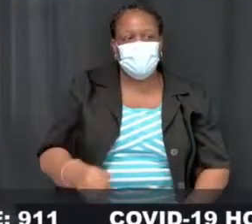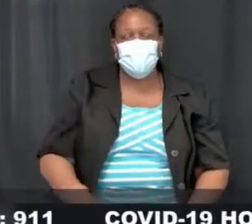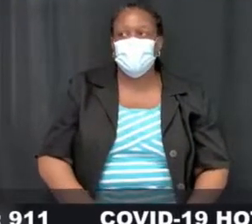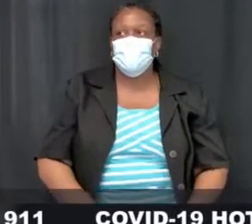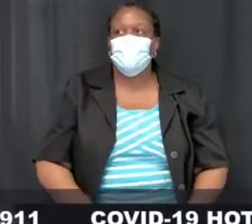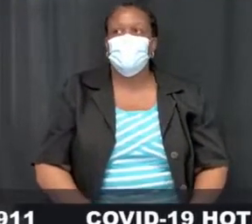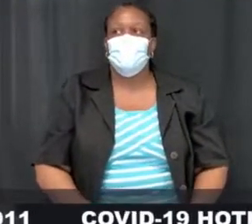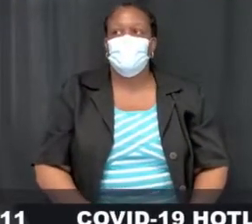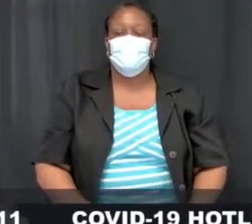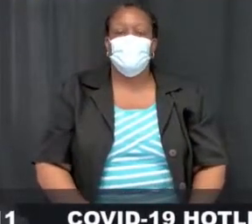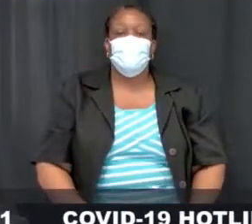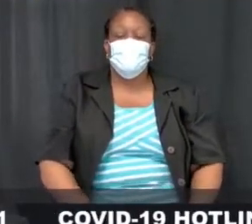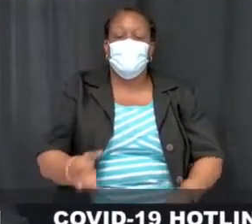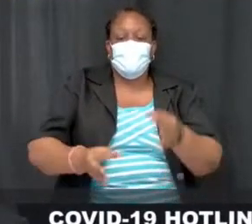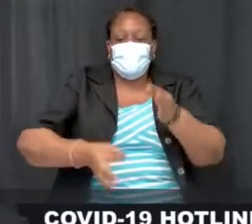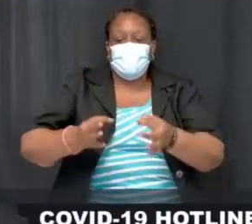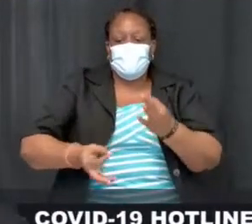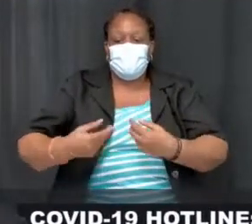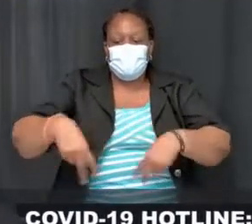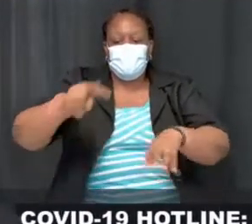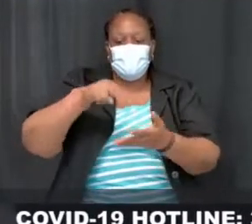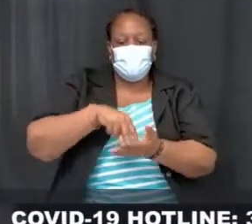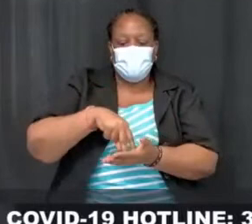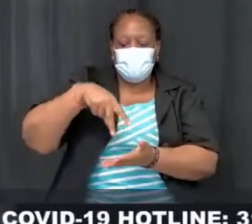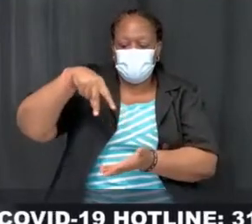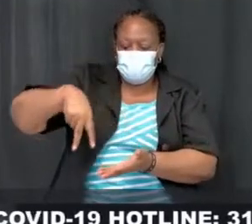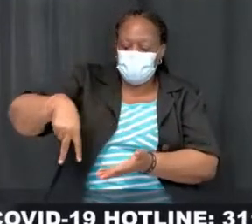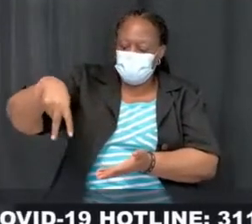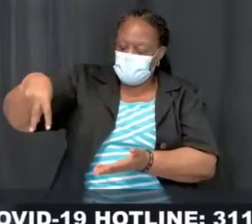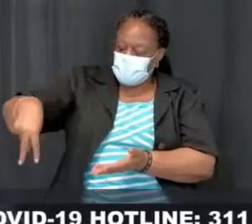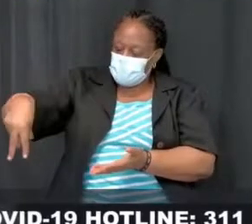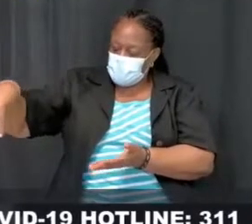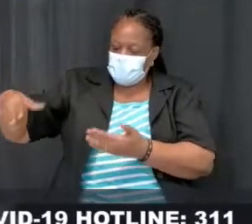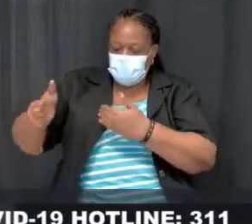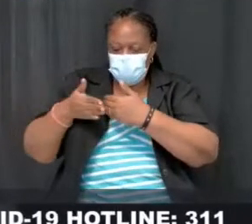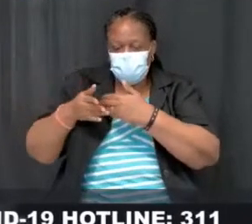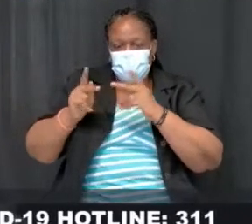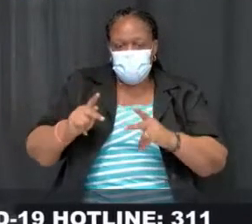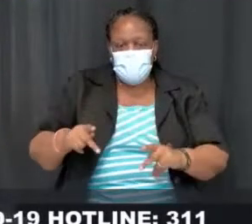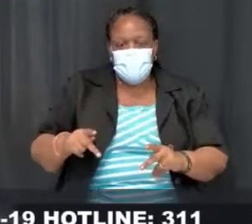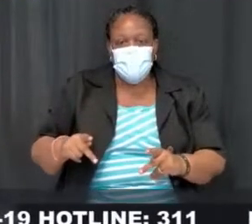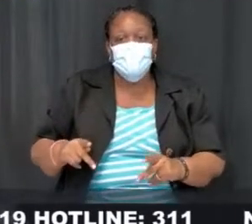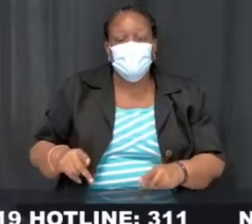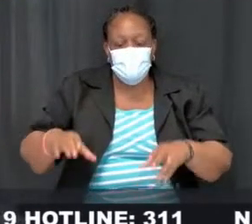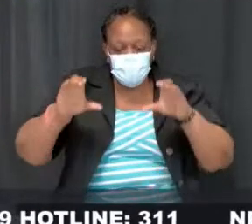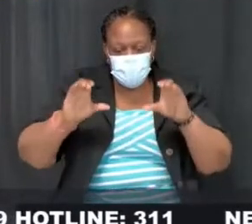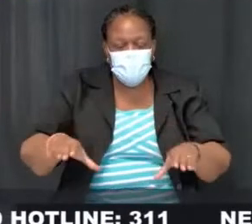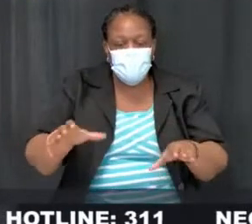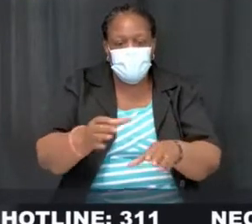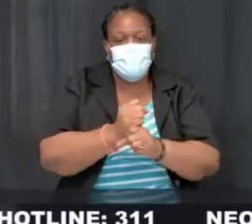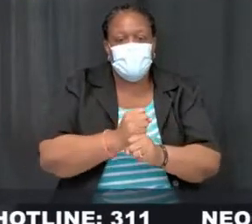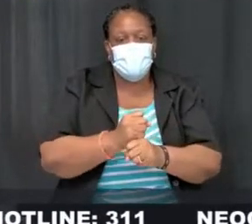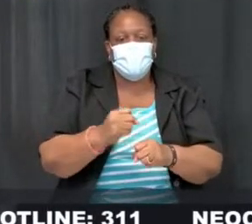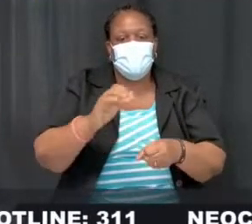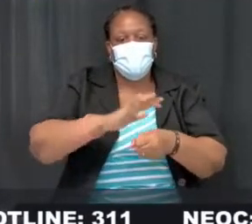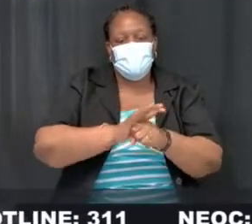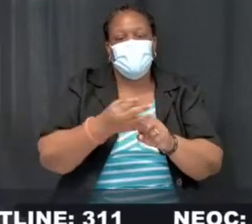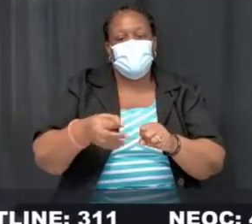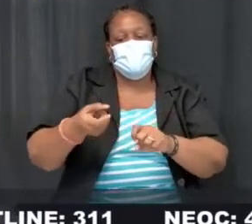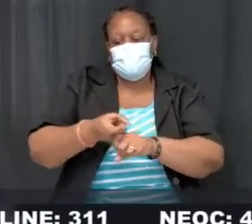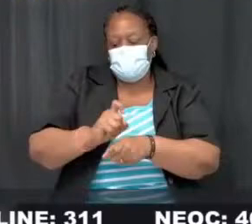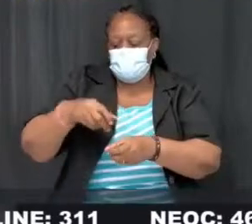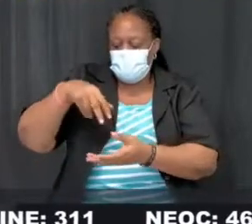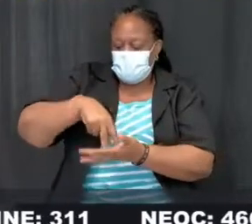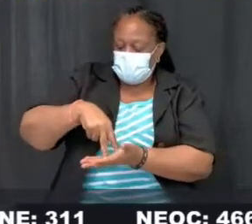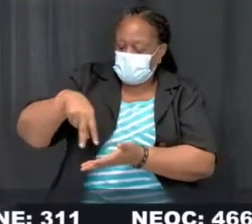minutes or more significantly increases risk of becoming infected. The number and crowding of people